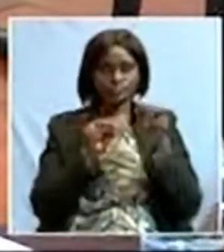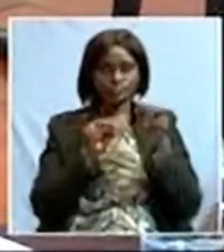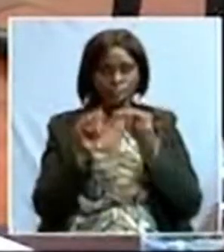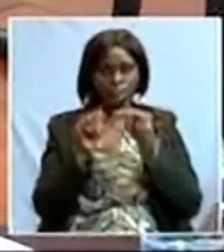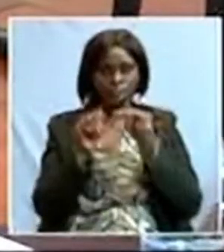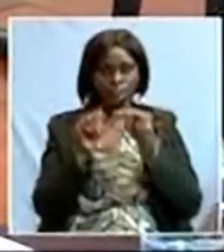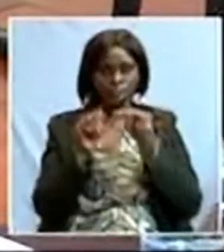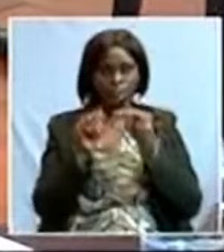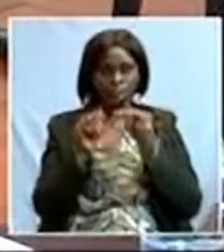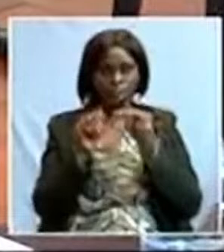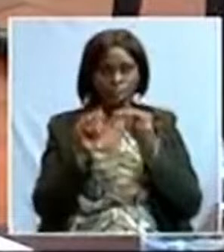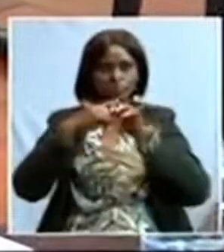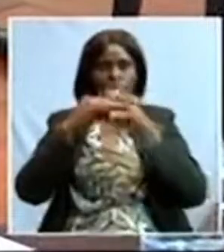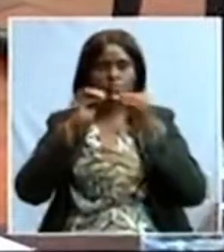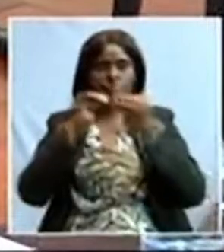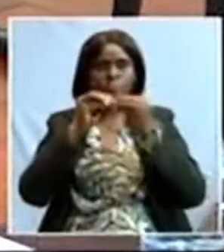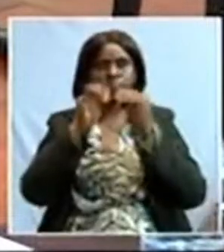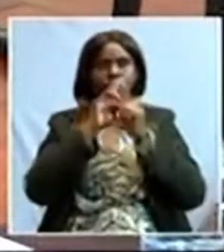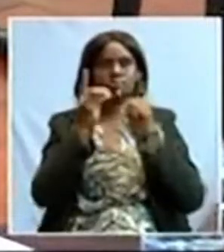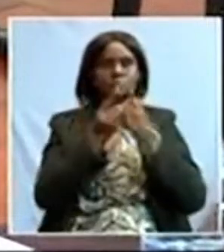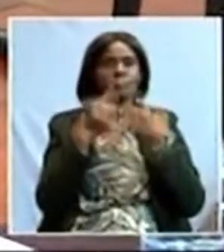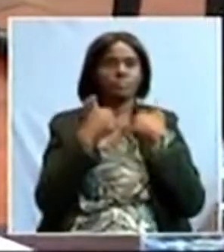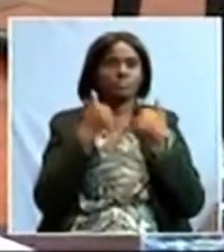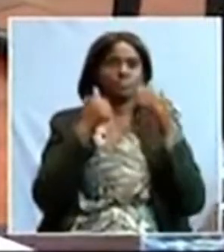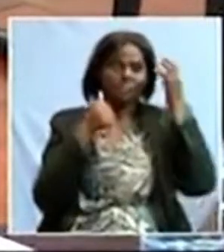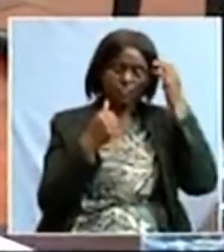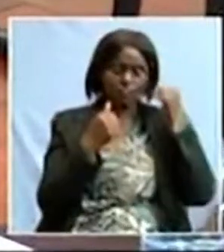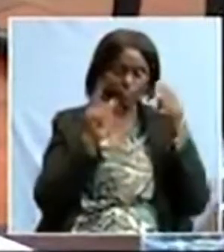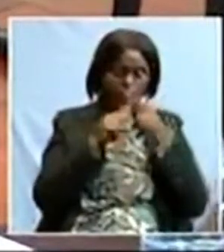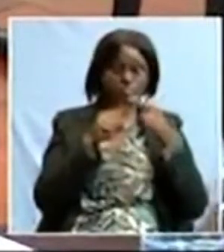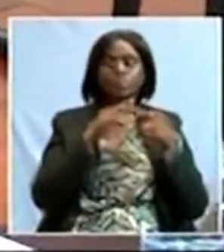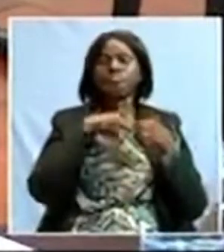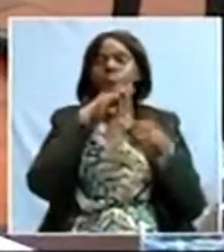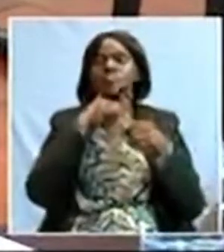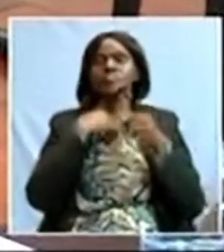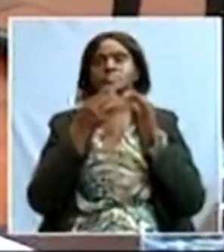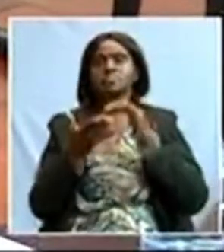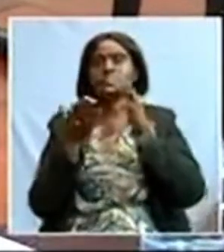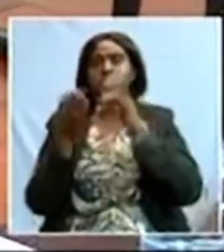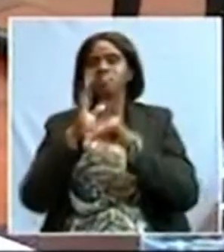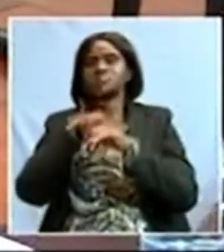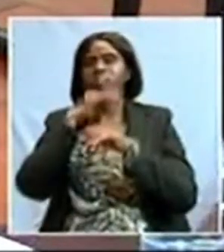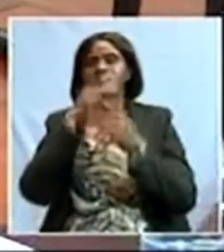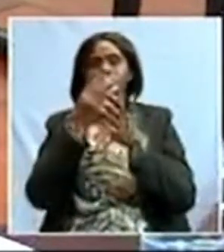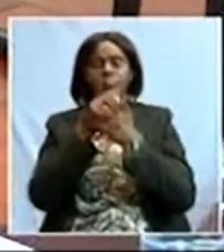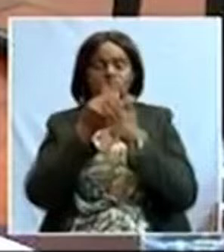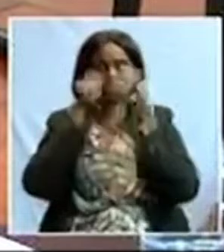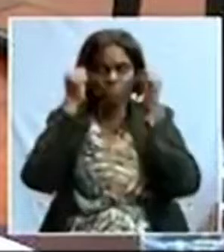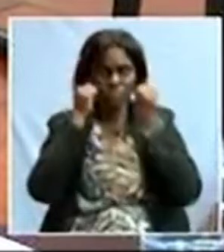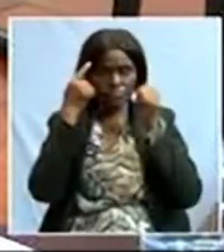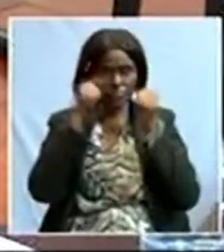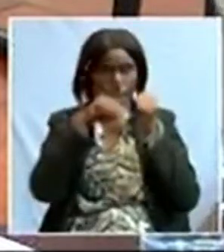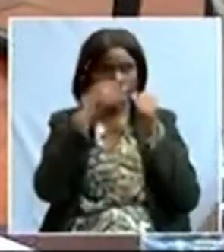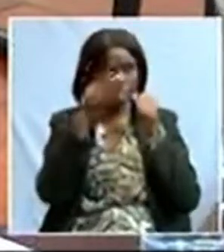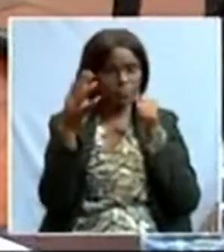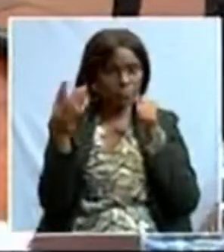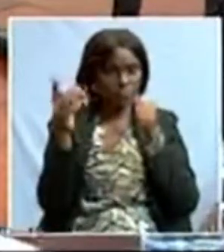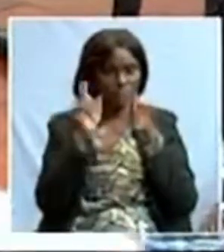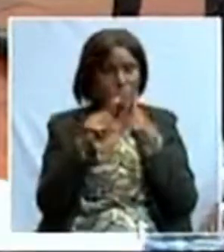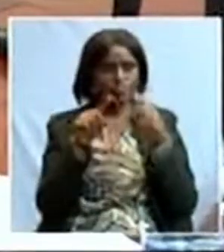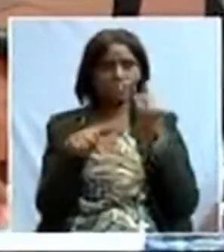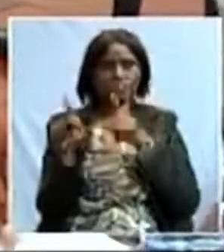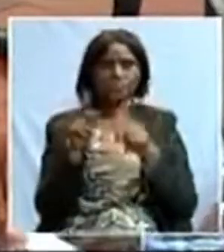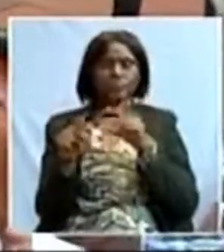shall continue engaging the District Health Office to adequately allocate enough condoms to the Council for distribution to the